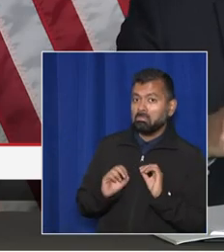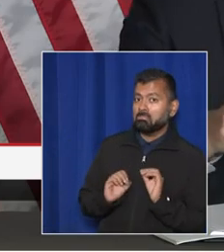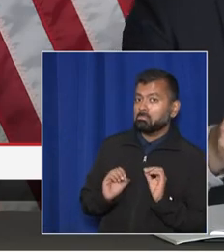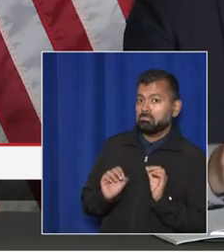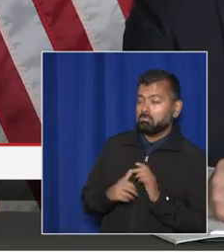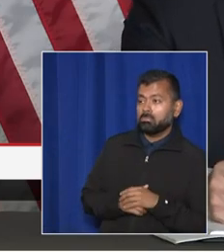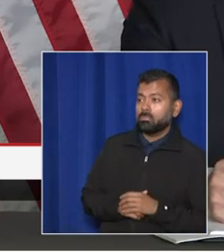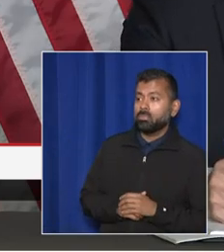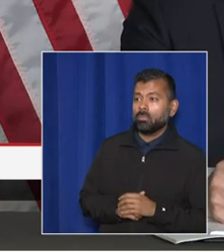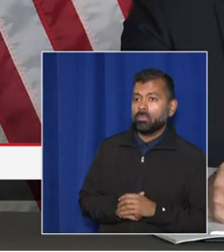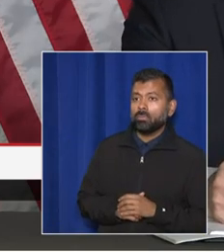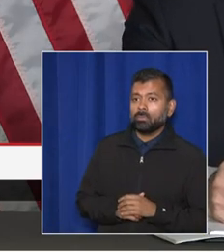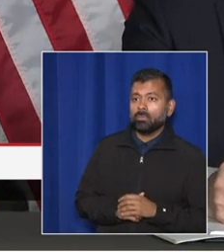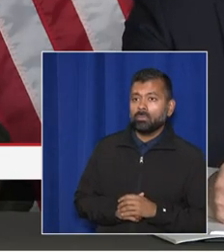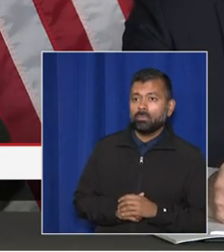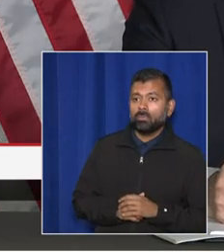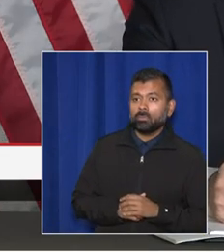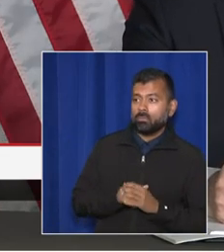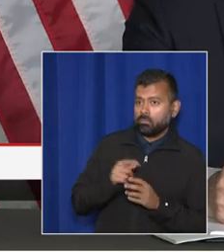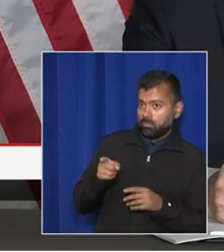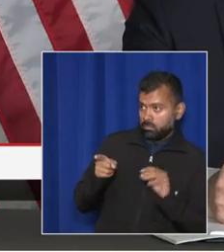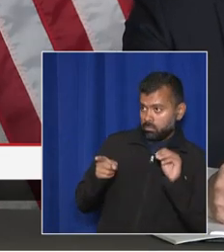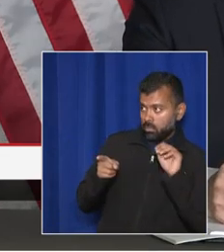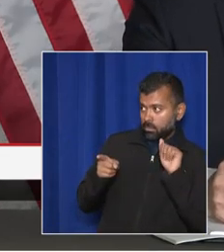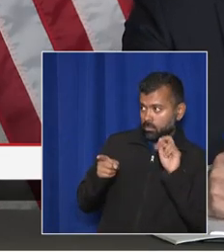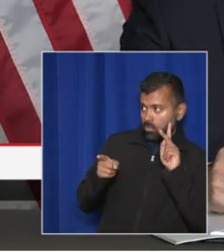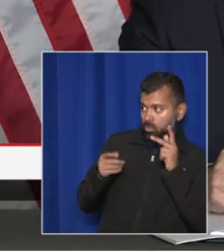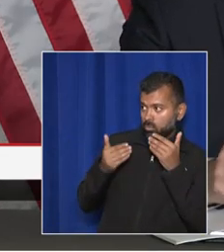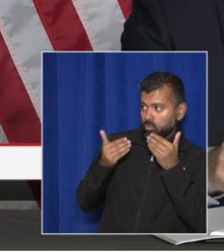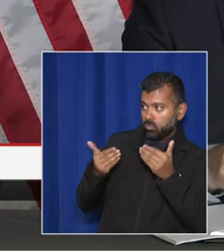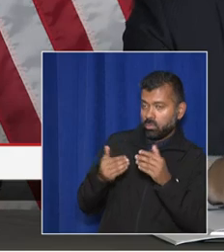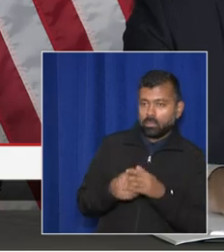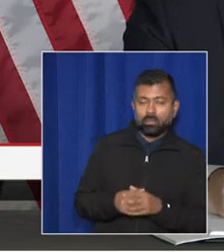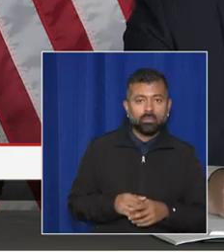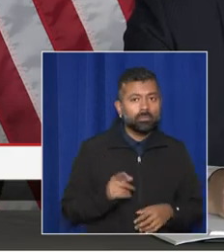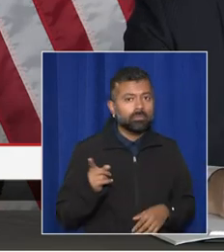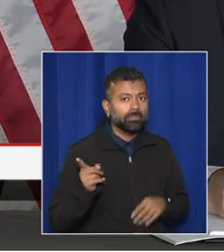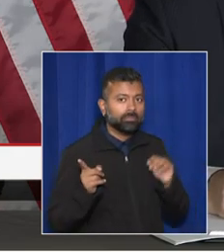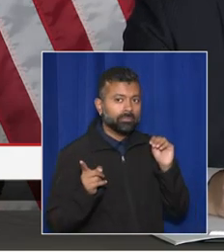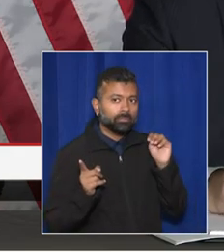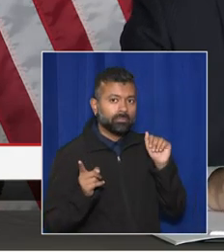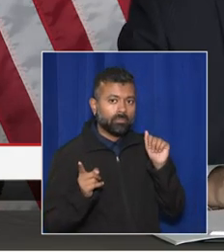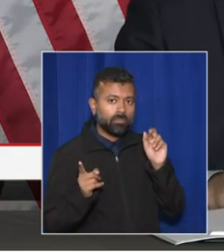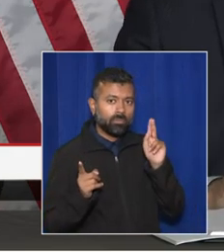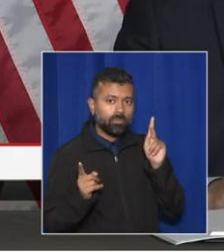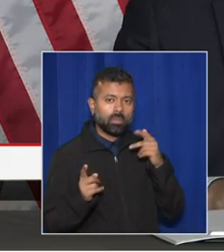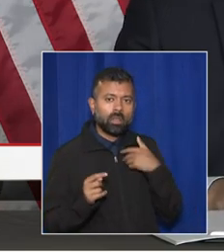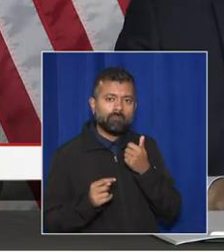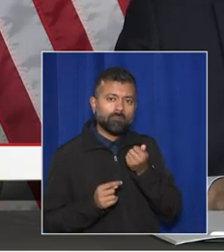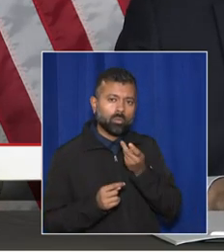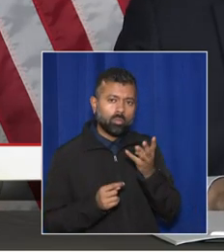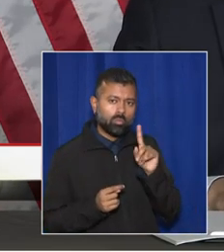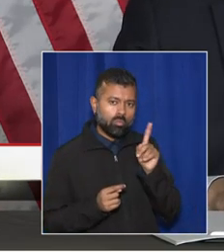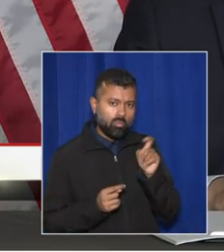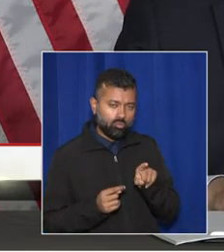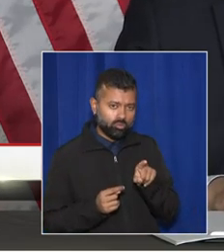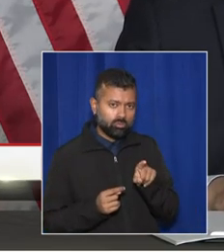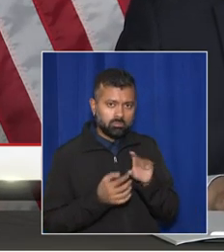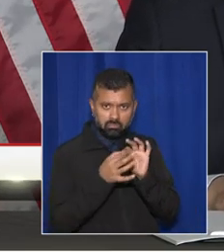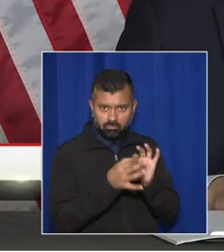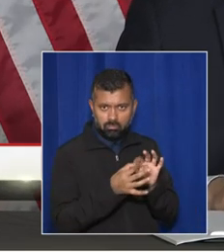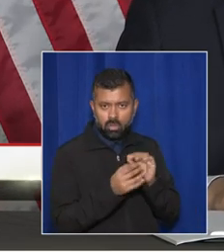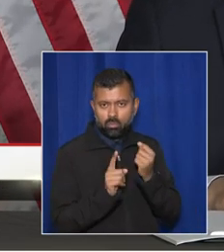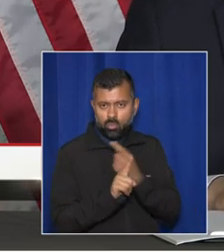Yes, Mark. Just a couple going back to that thing, and a couple of quick off topics. One, for the city administrator, you